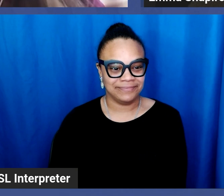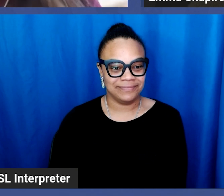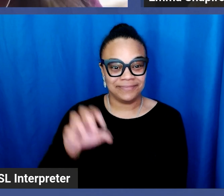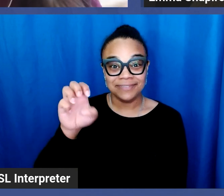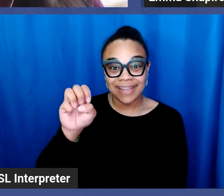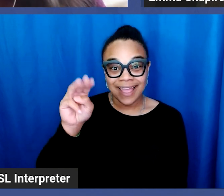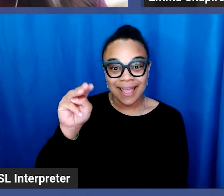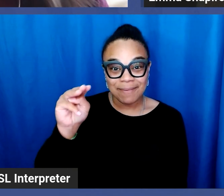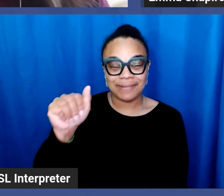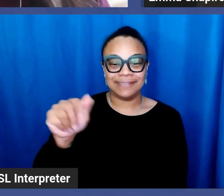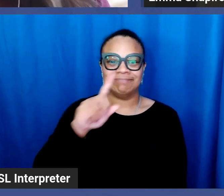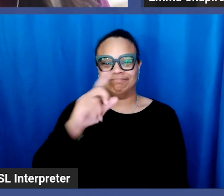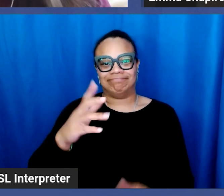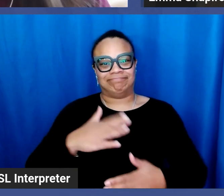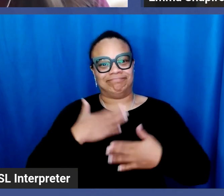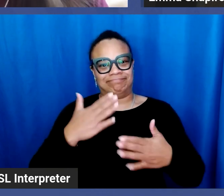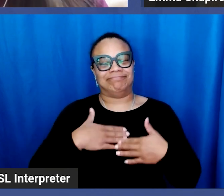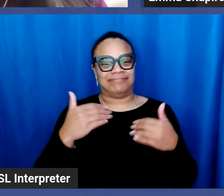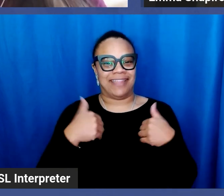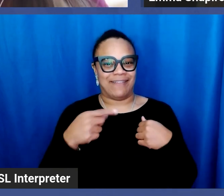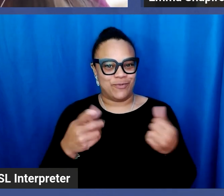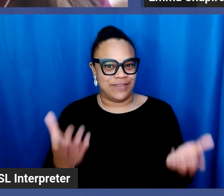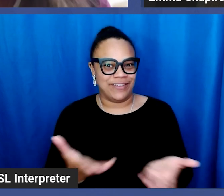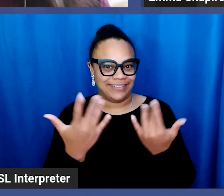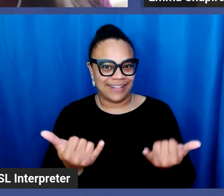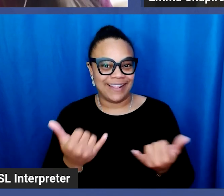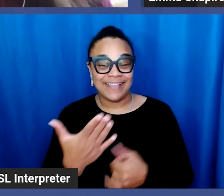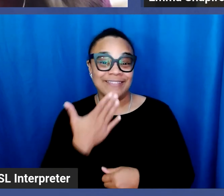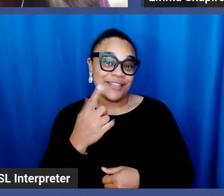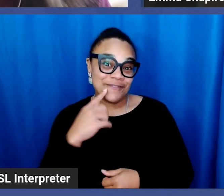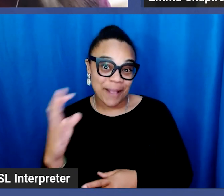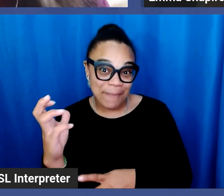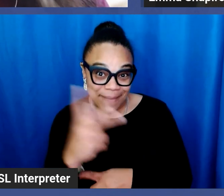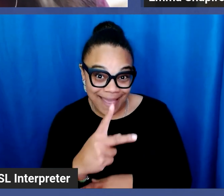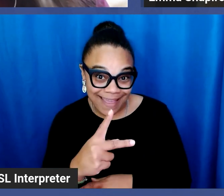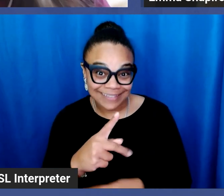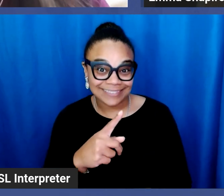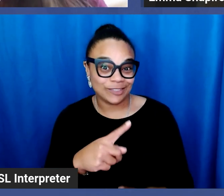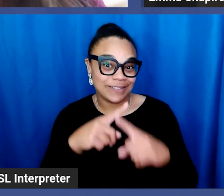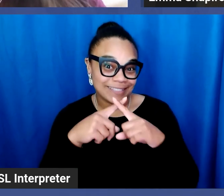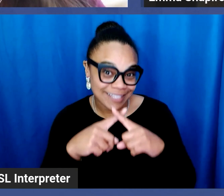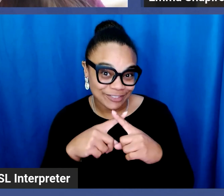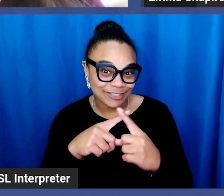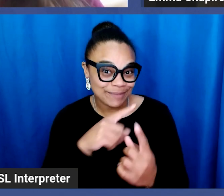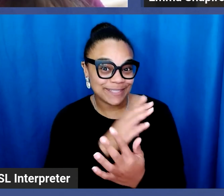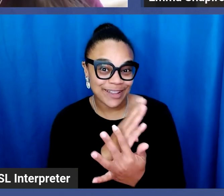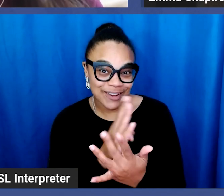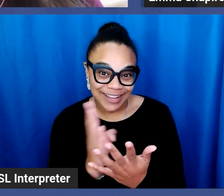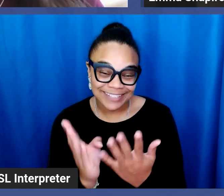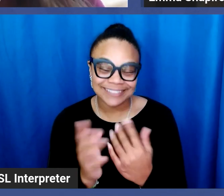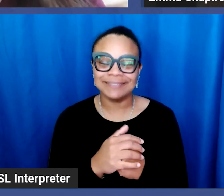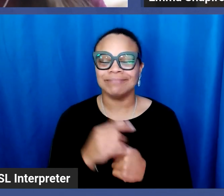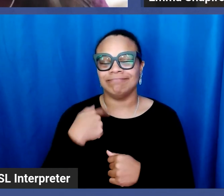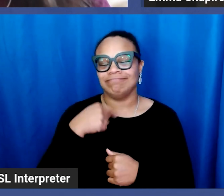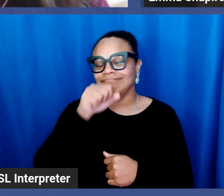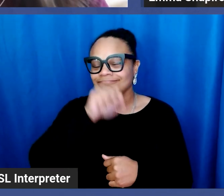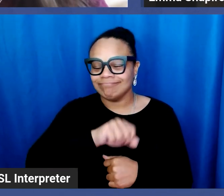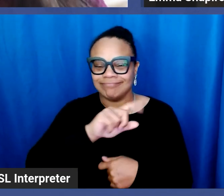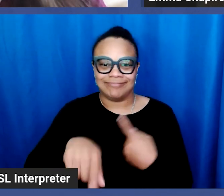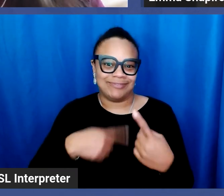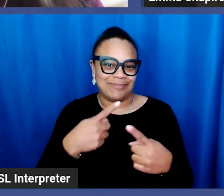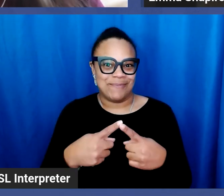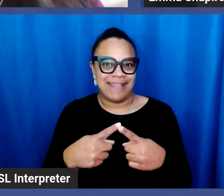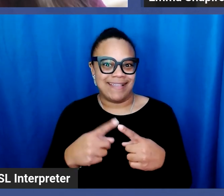Emma, I'm so glad to have you here with us today. Thank you for coming back to the Censorship Series. I love when I have